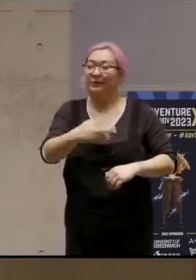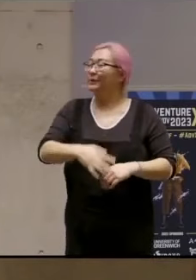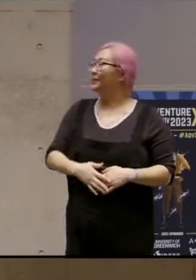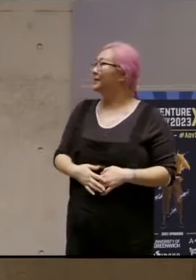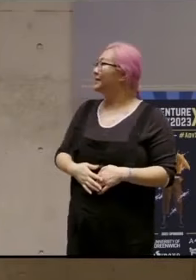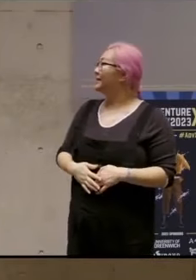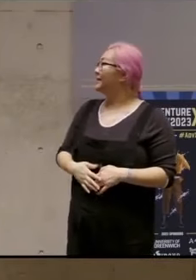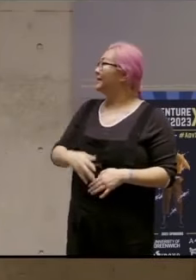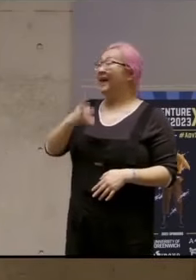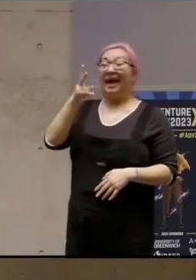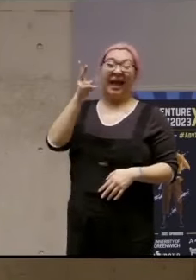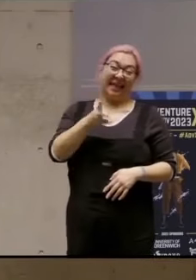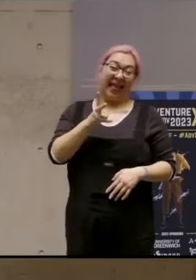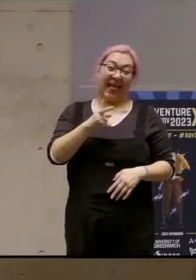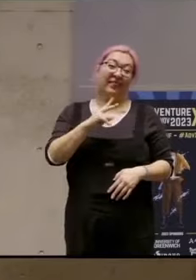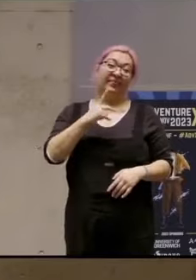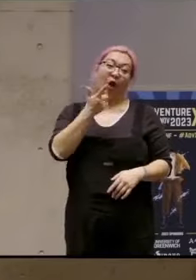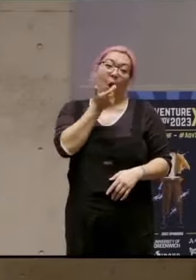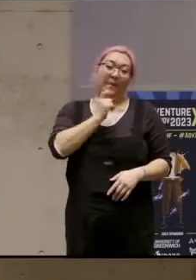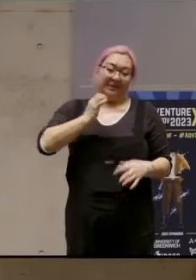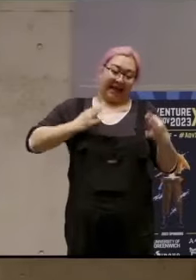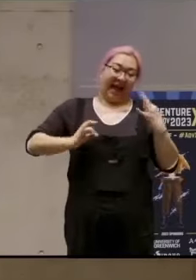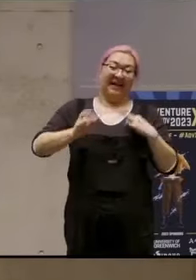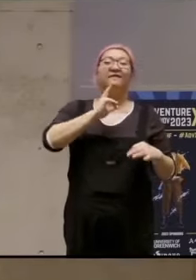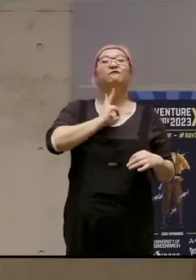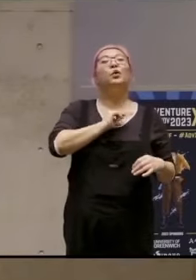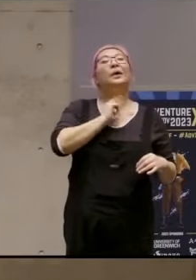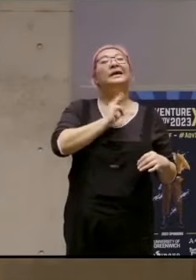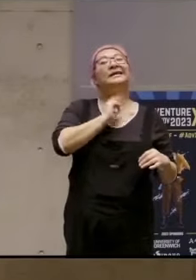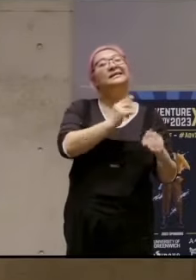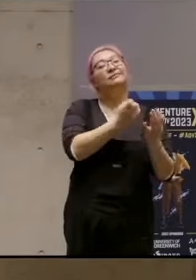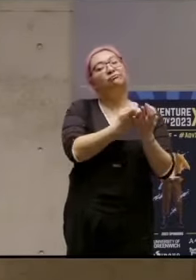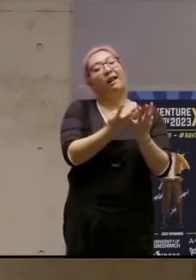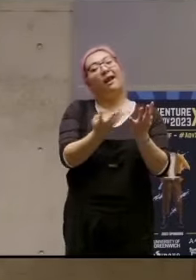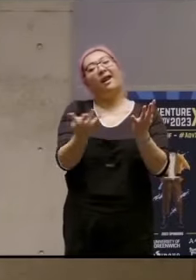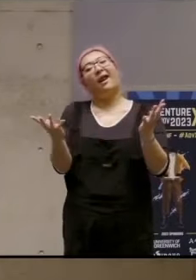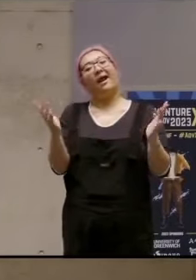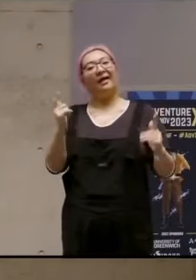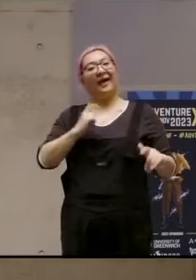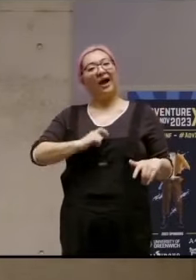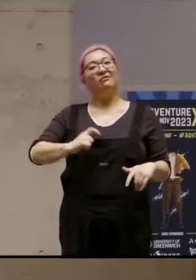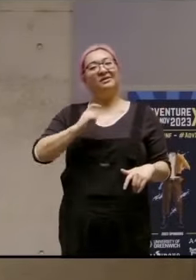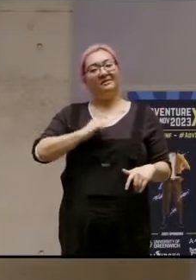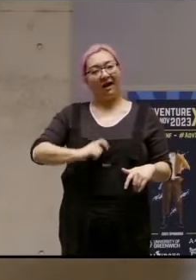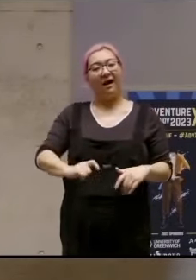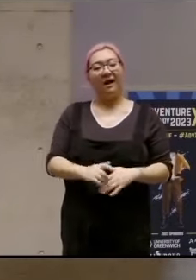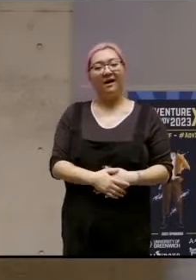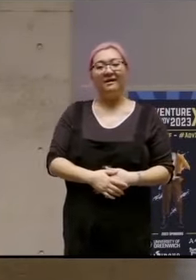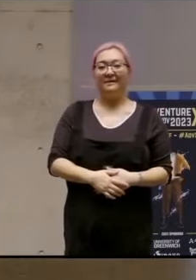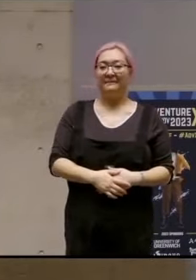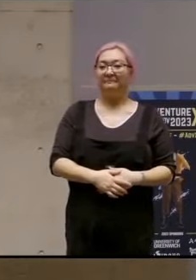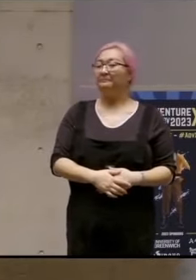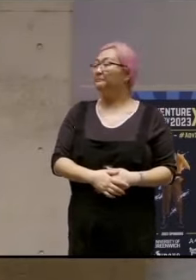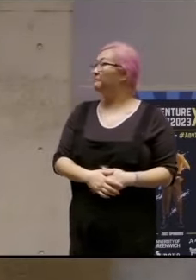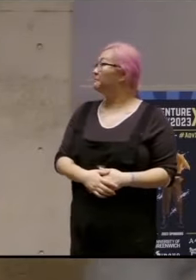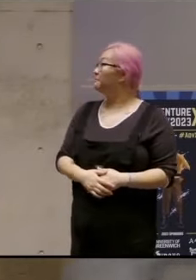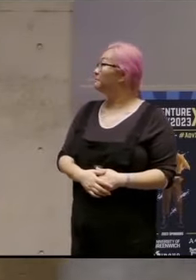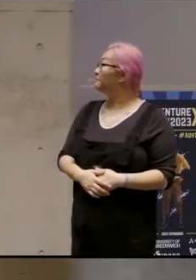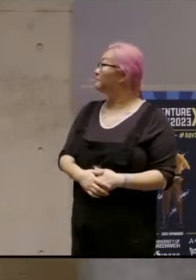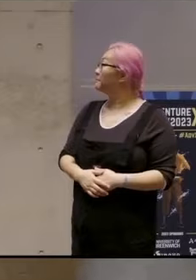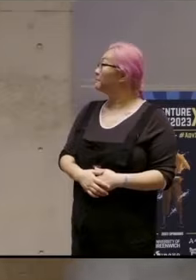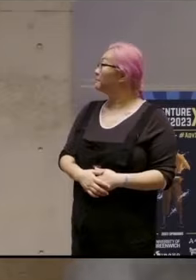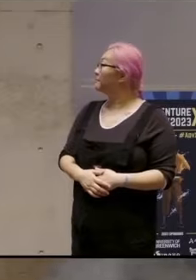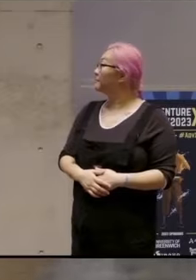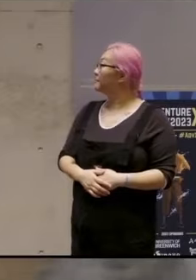Zdenek once again joins the Maxon team for Jorge Leto 2. From the visuals to the overall tone of the game, Jorge Leto celebrates